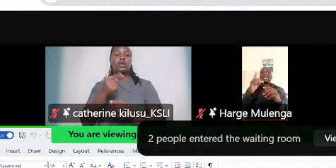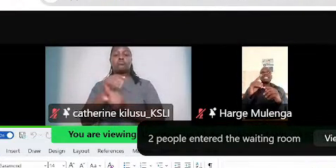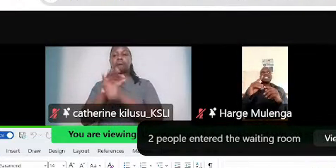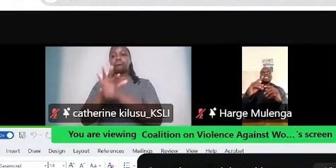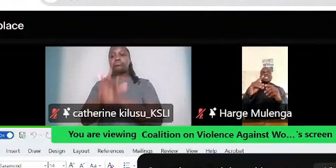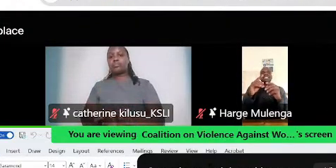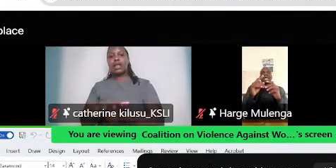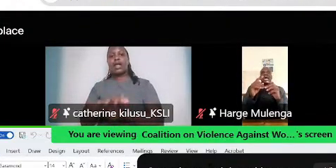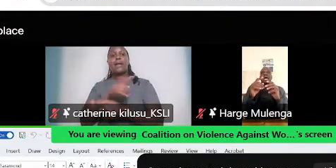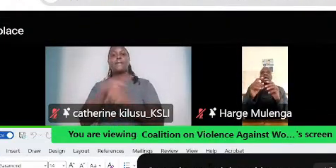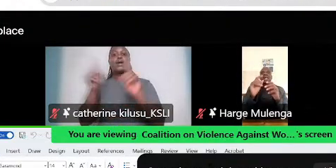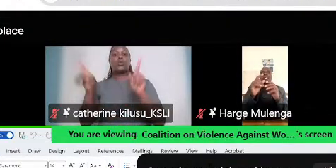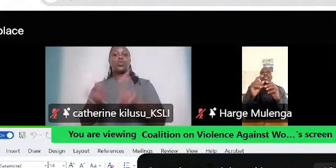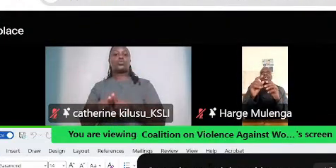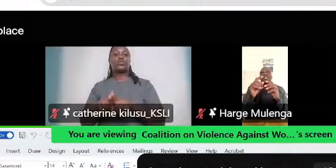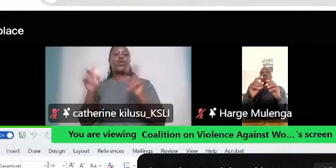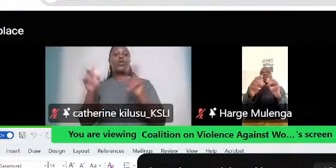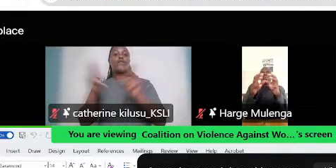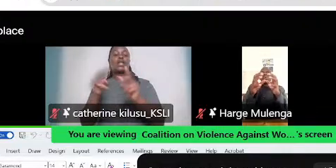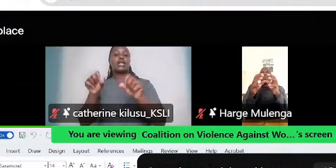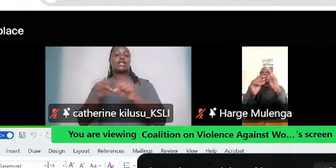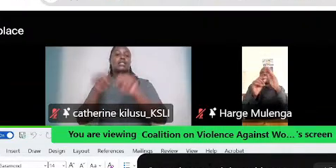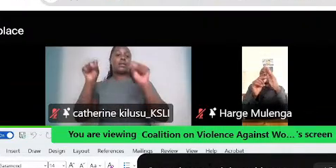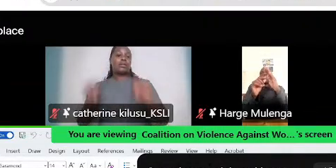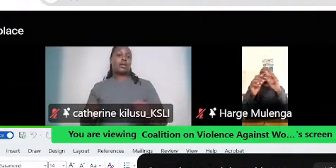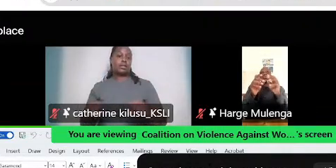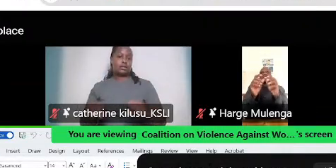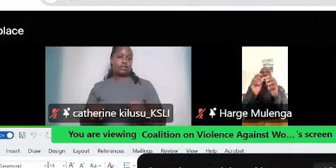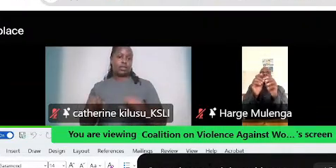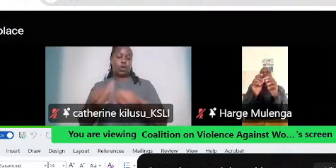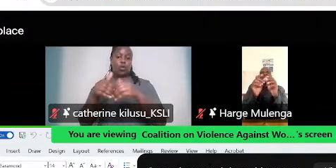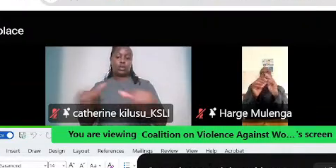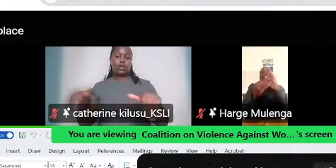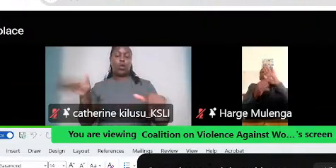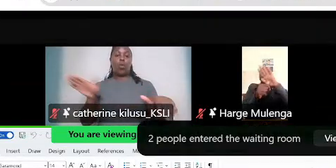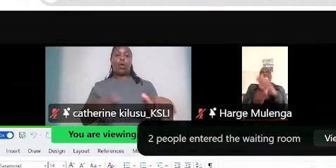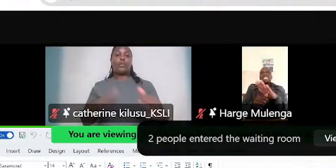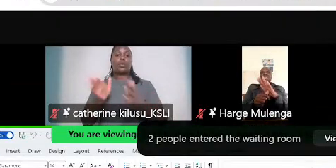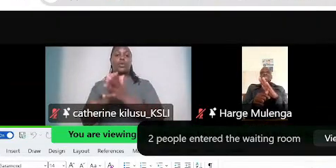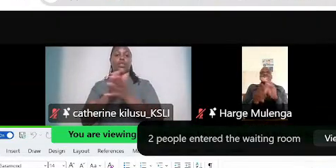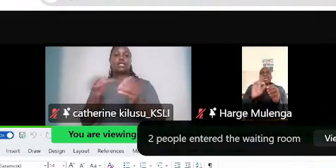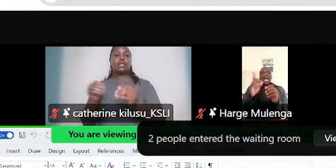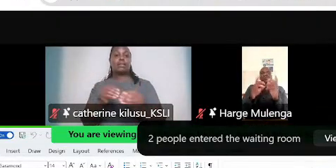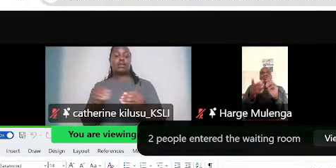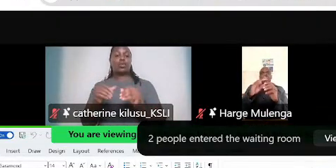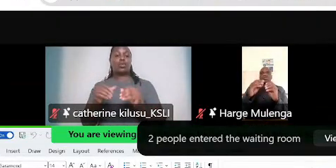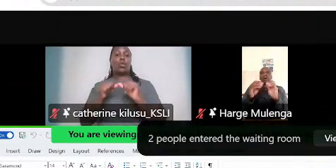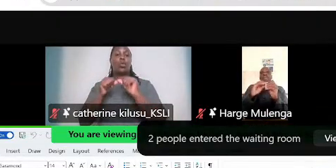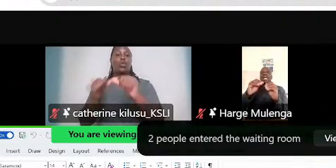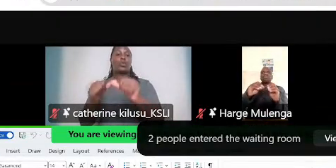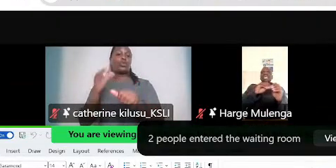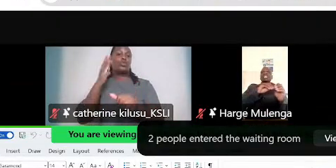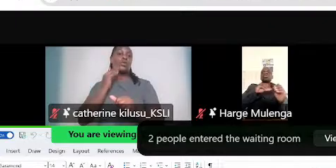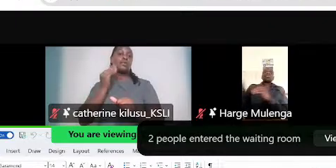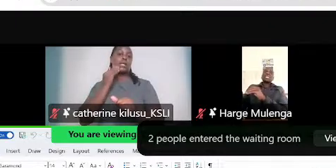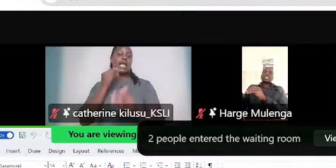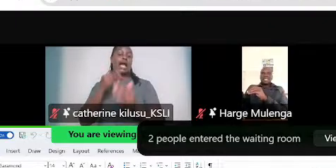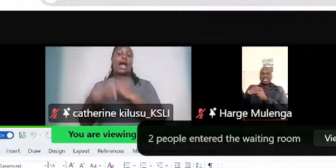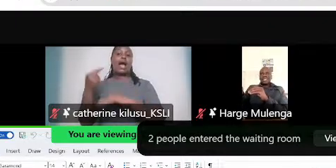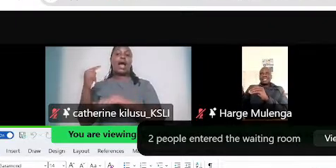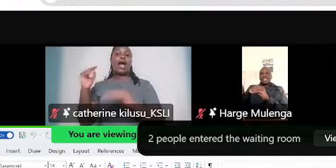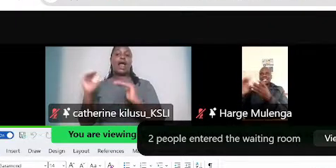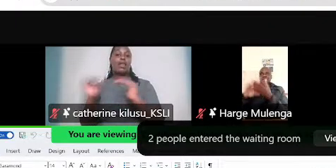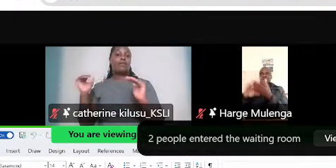also systematically excluded. Women with disabilities continue to experience high levels of